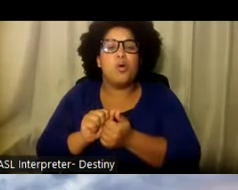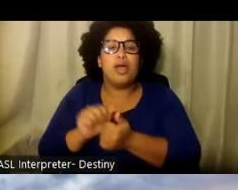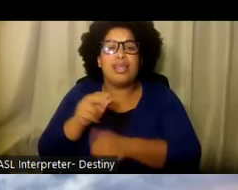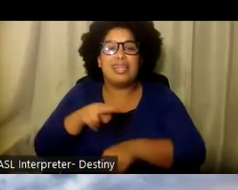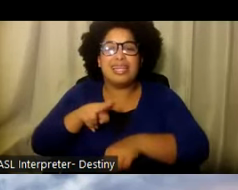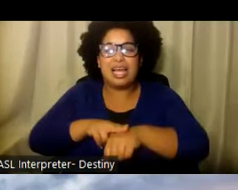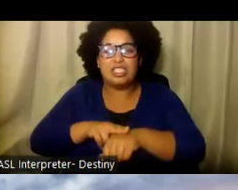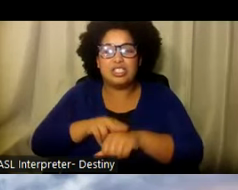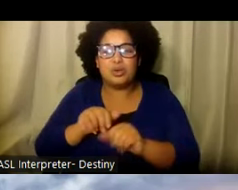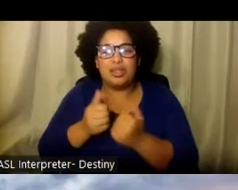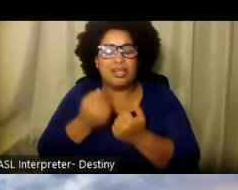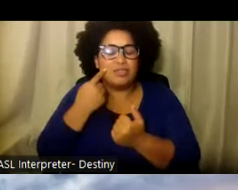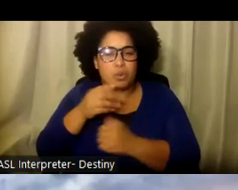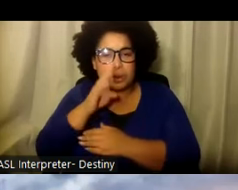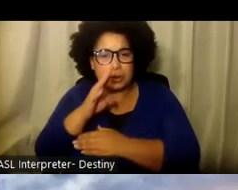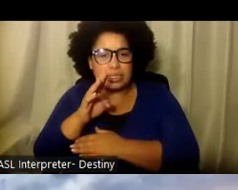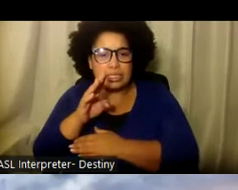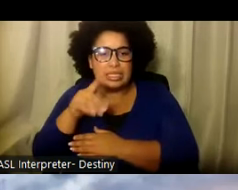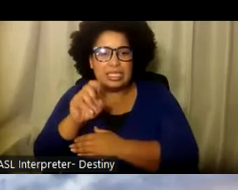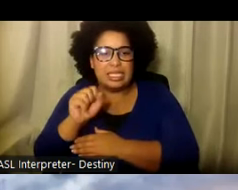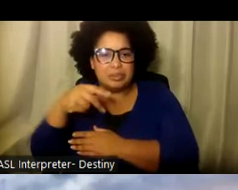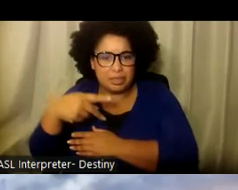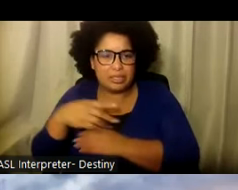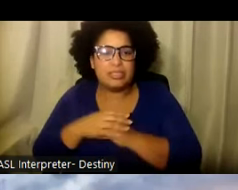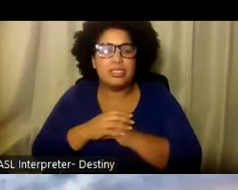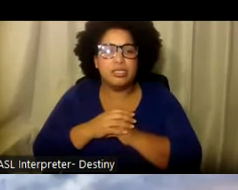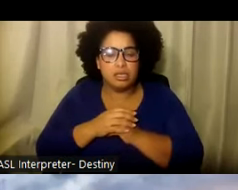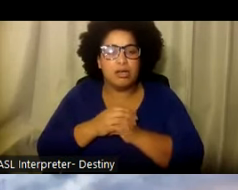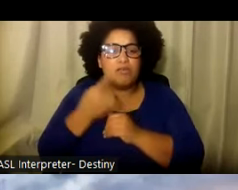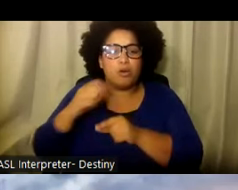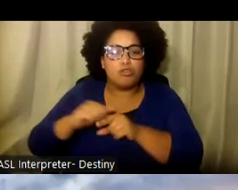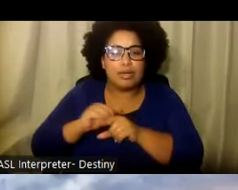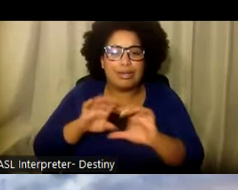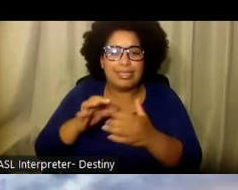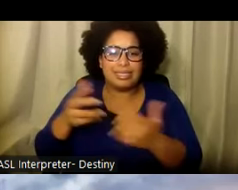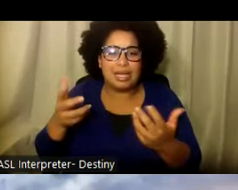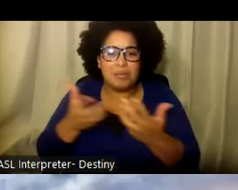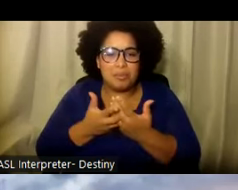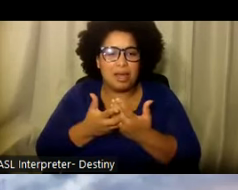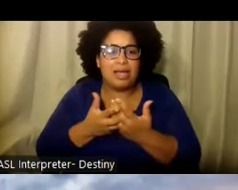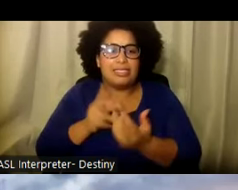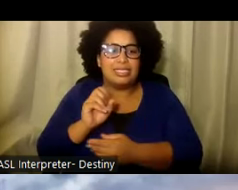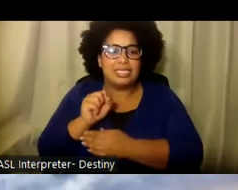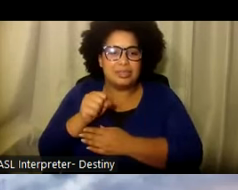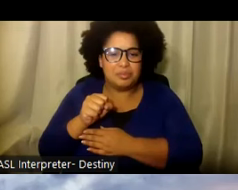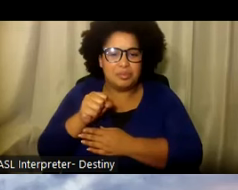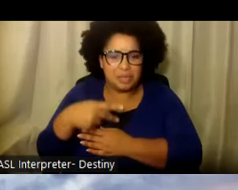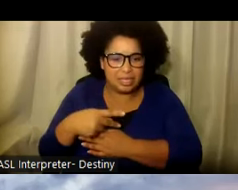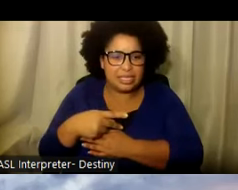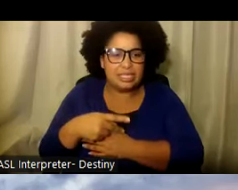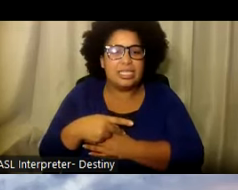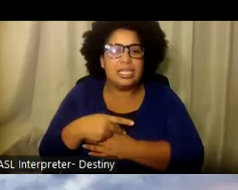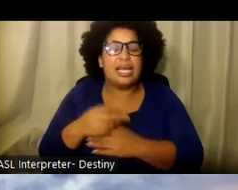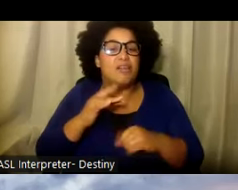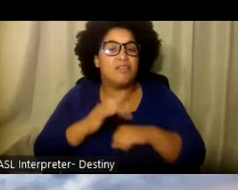Direct Support Professionals, or NADSP, for training courses relevant to DSPs, which will be available